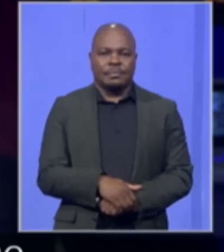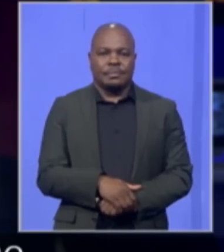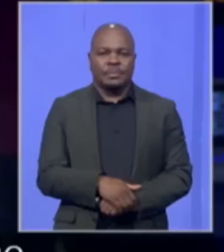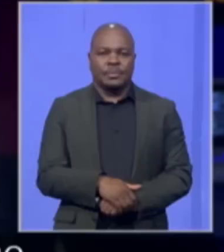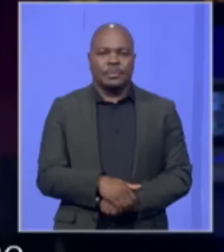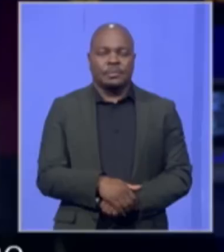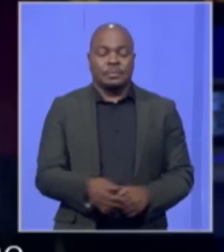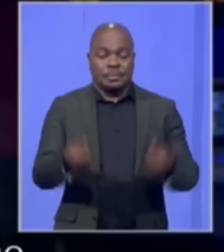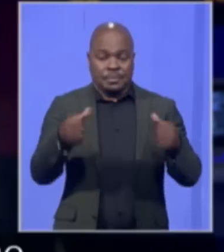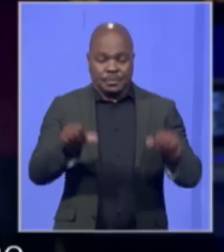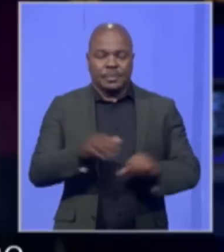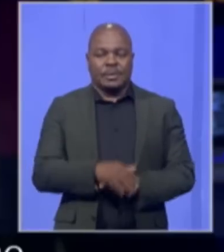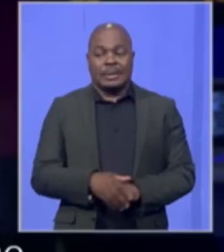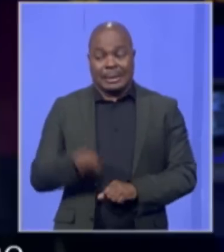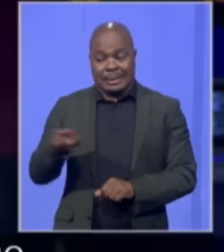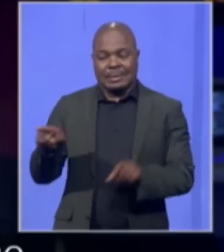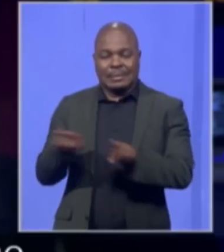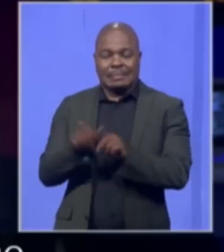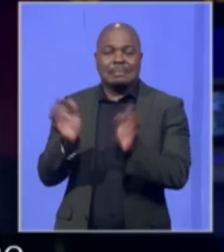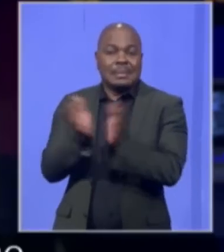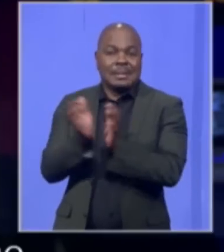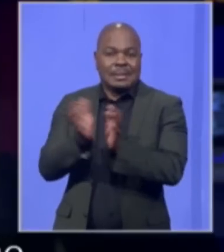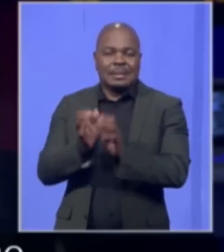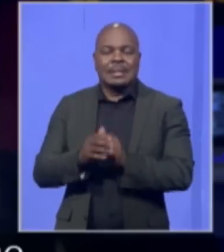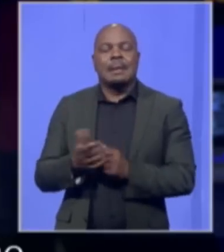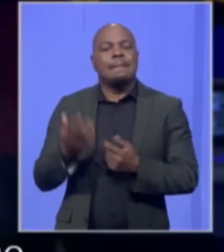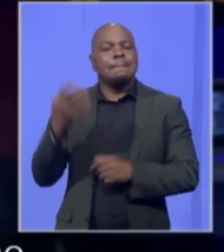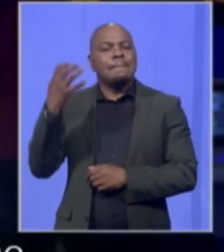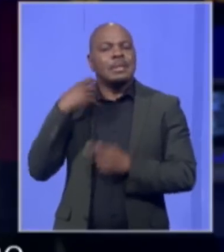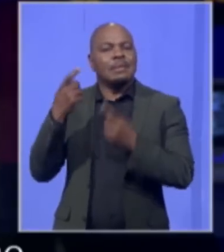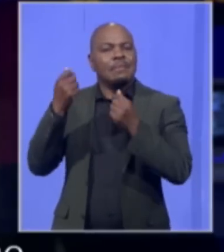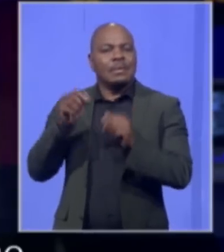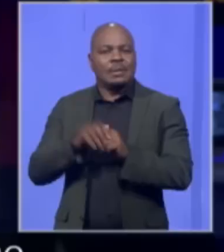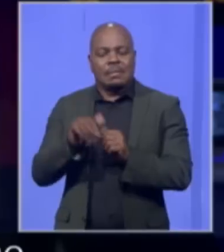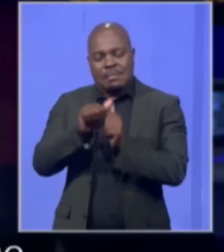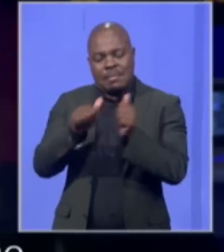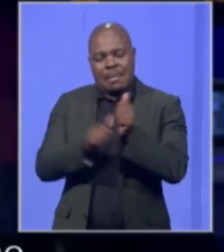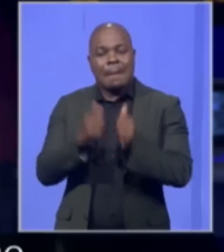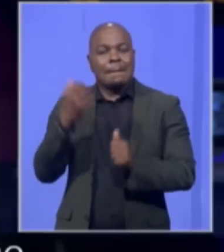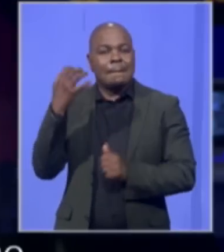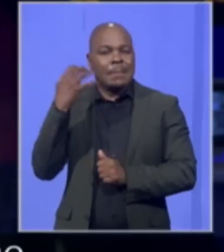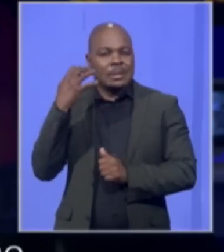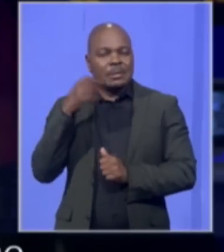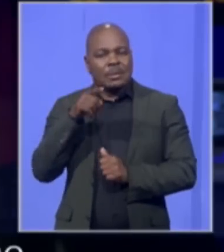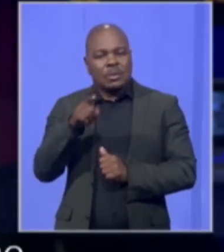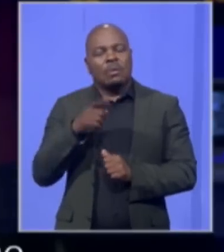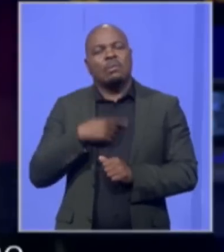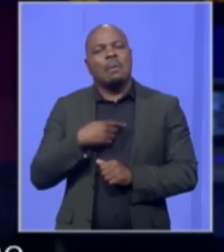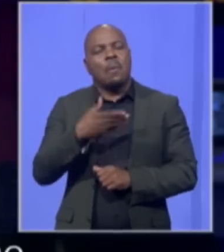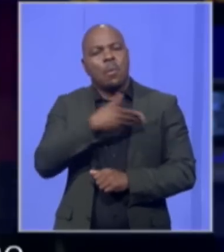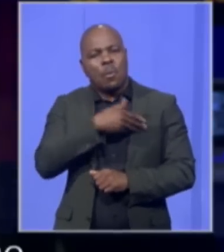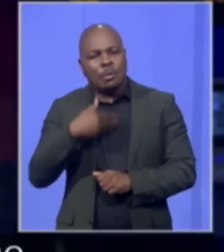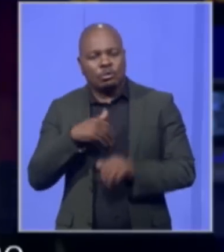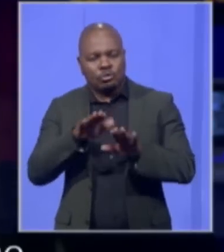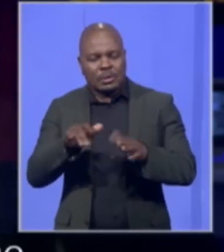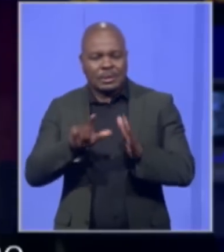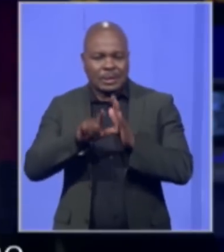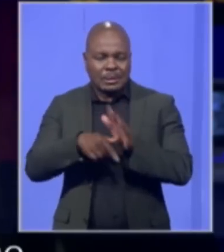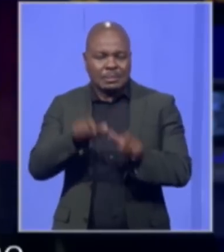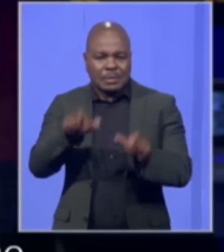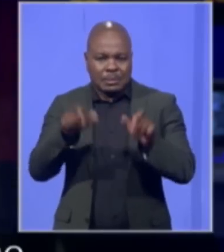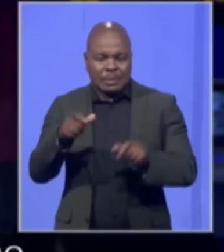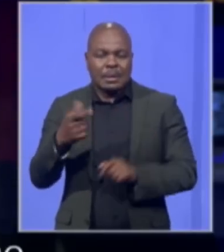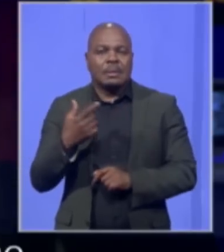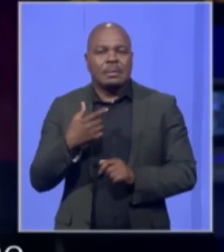Ka ho le leng hona kopanong ena ya matona a ditjhelete motlatsa letona la ditaba tsa basadi bana le batho ba phelang